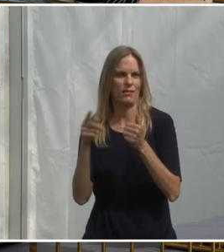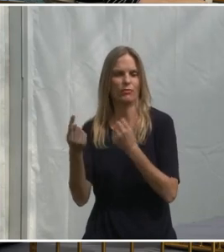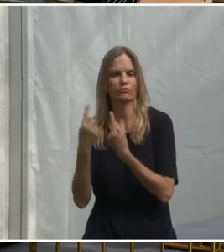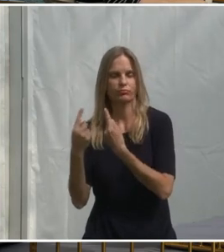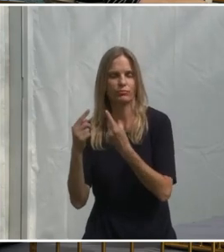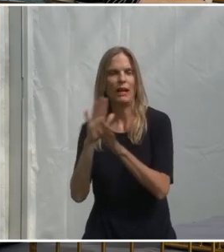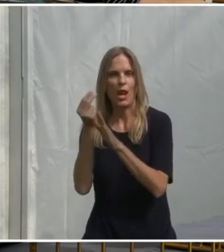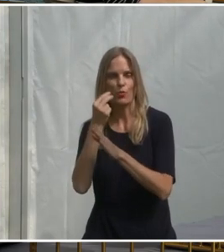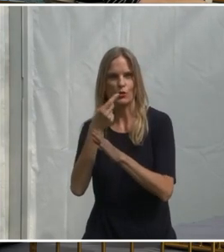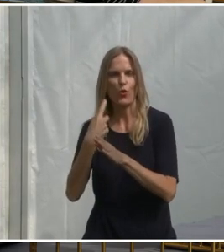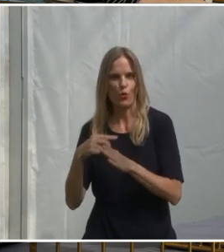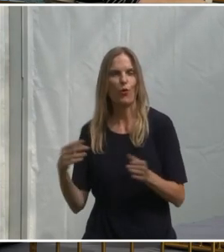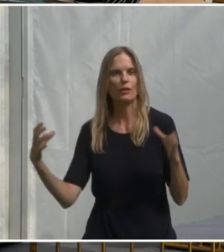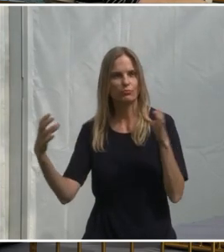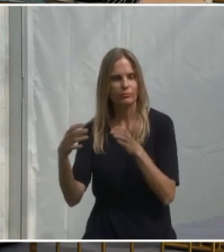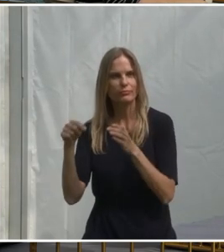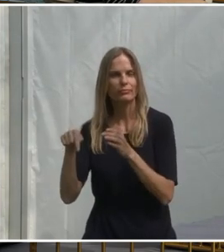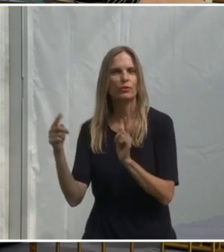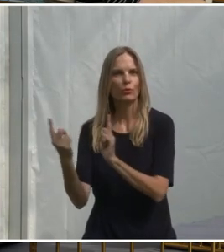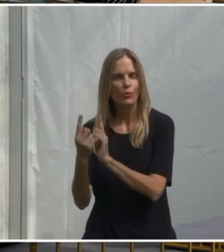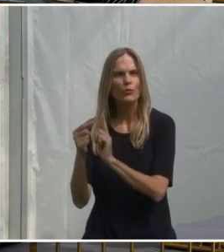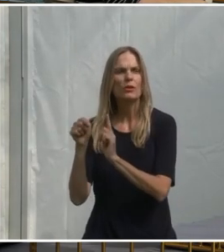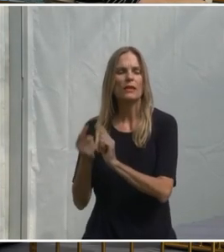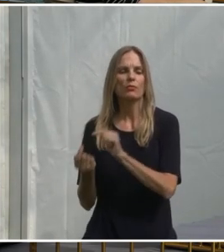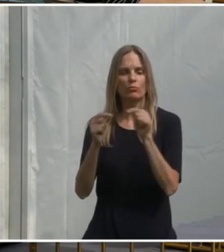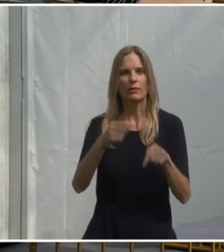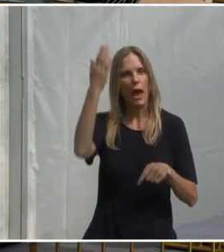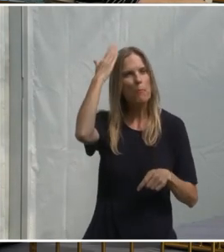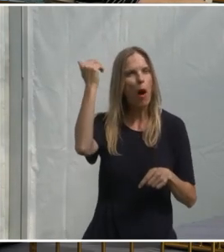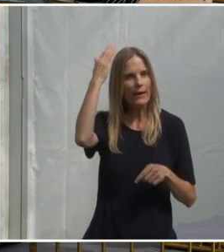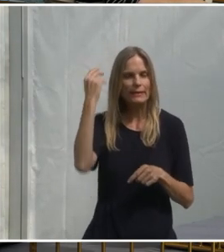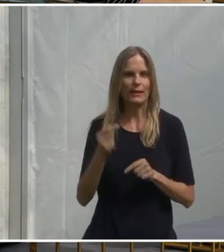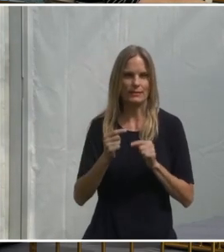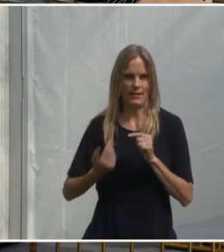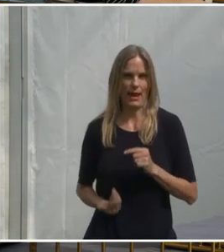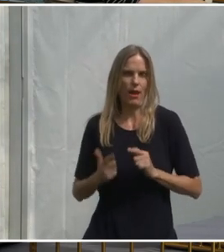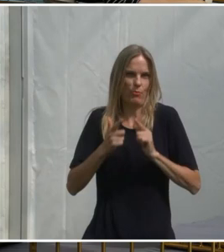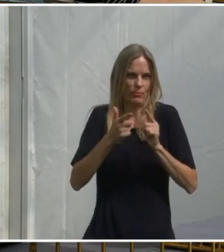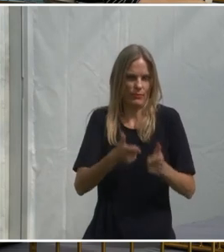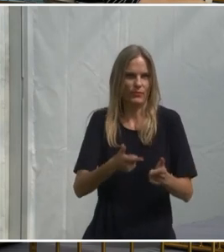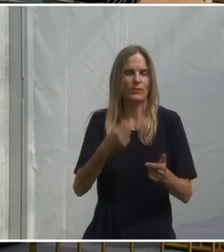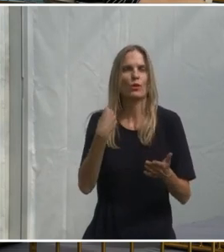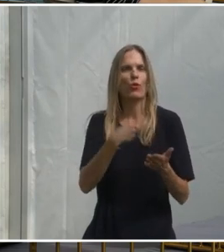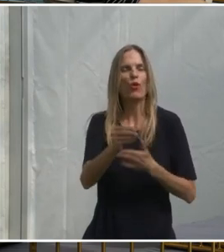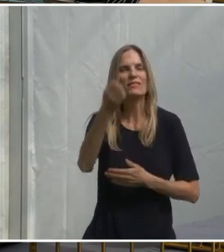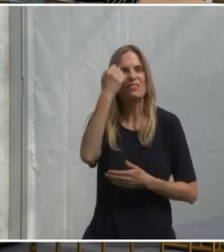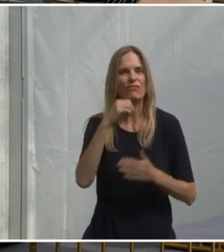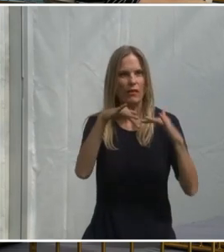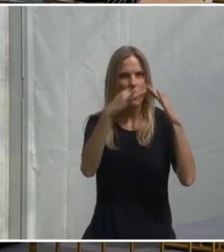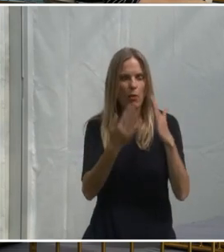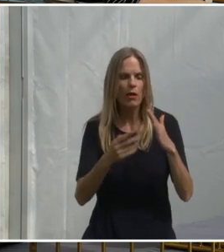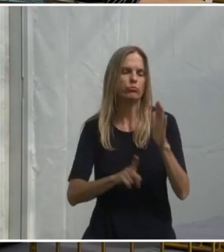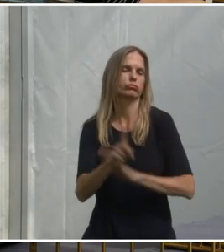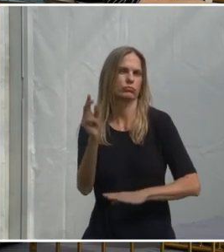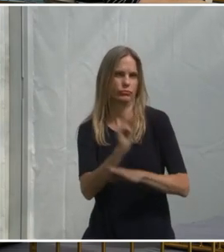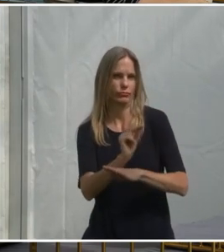time also they both work for Tallinn and they came to live here. They were building, they were buying the old building and then they started to renovate it.